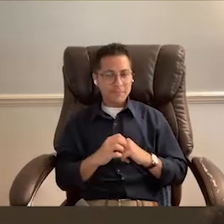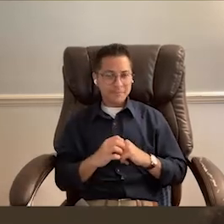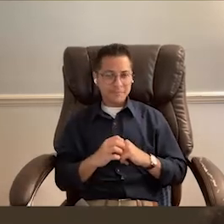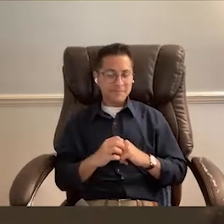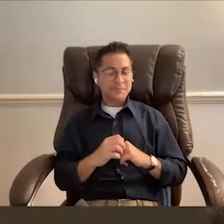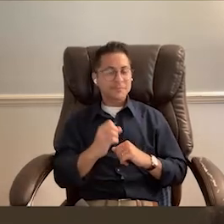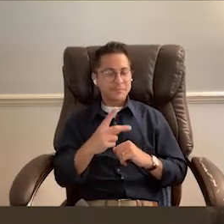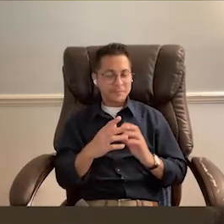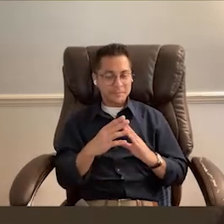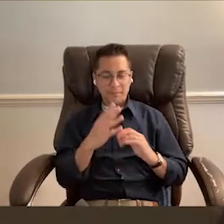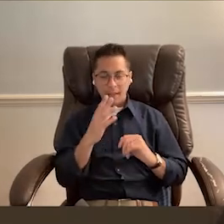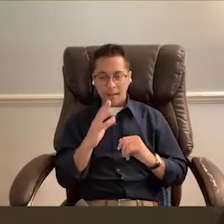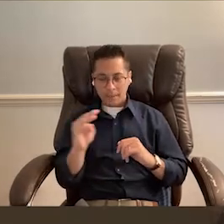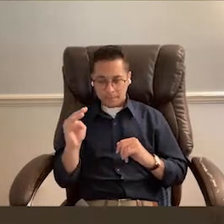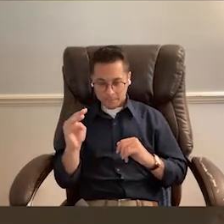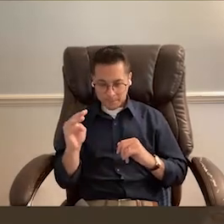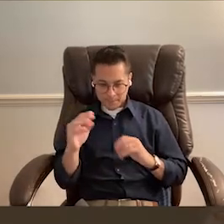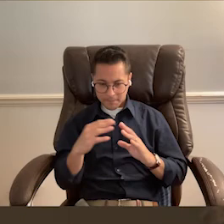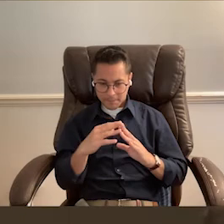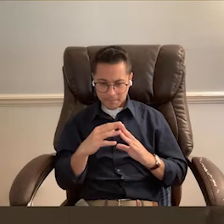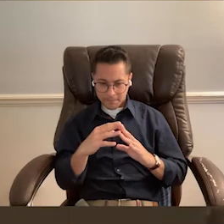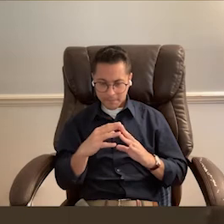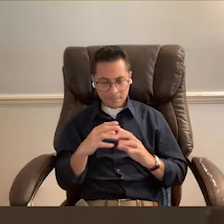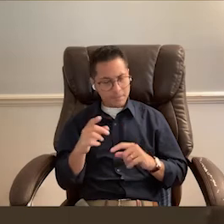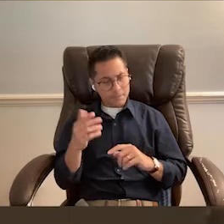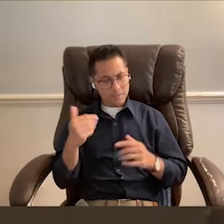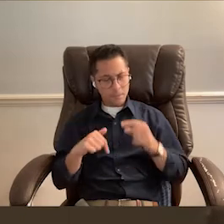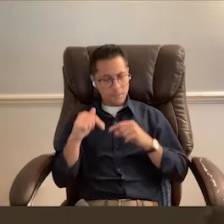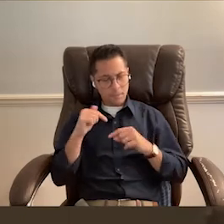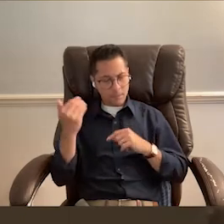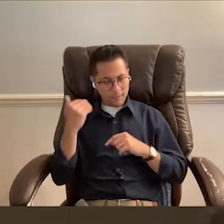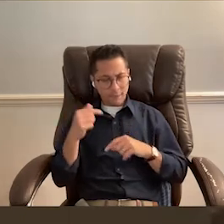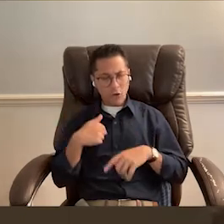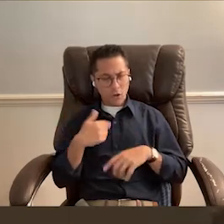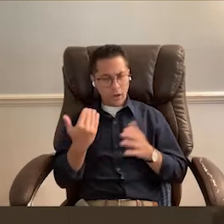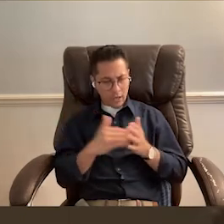That's it, I guess. So any questions? Yes. Yes. Okay.